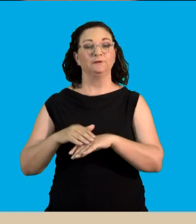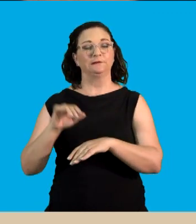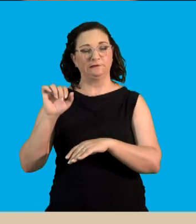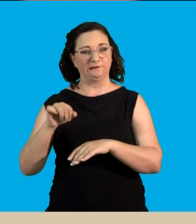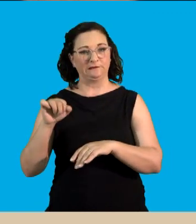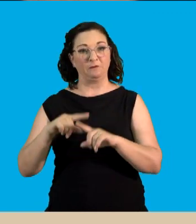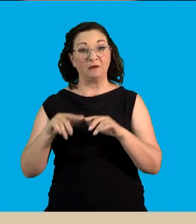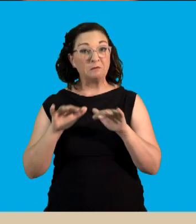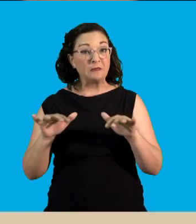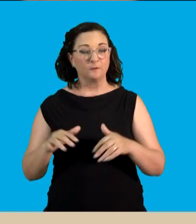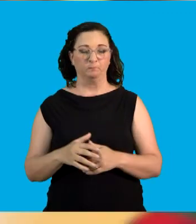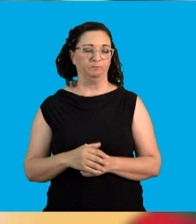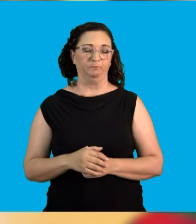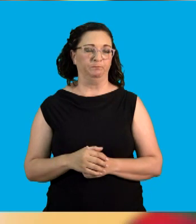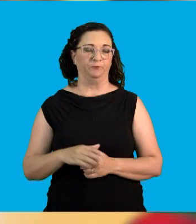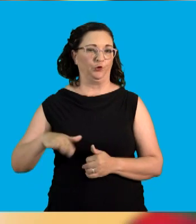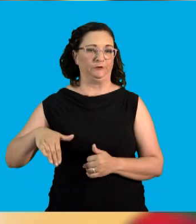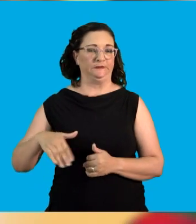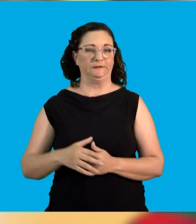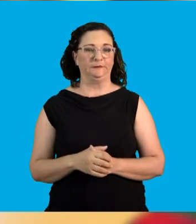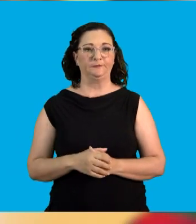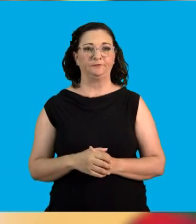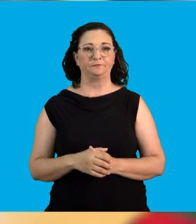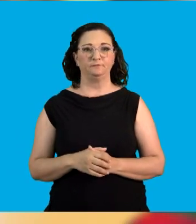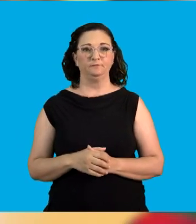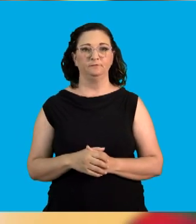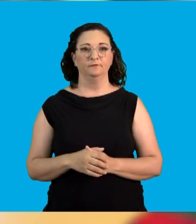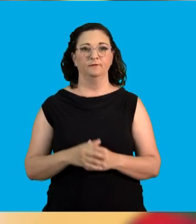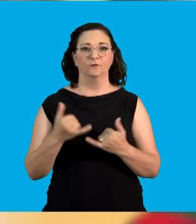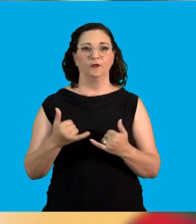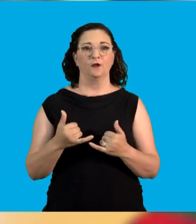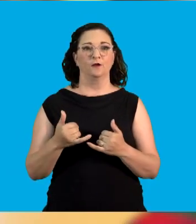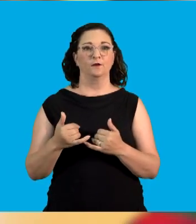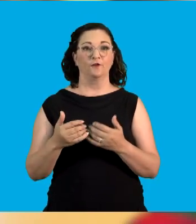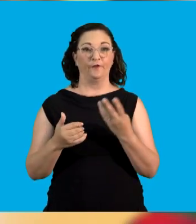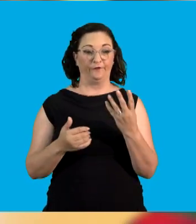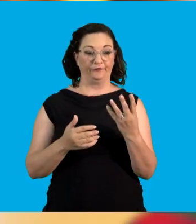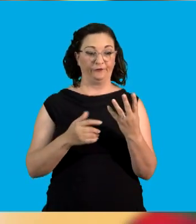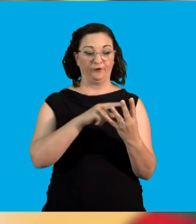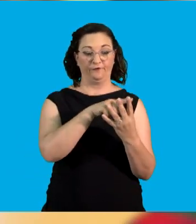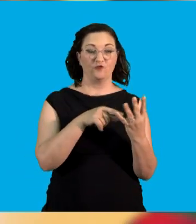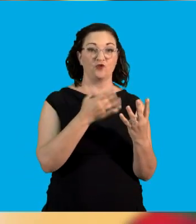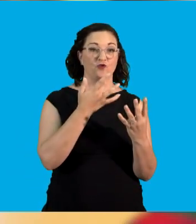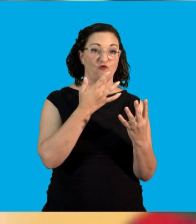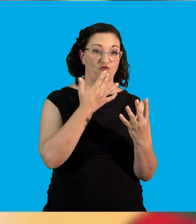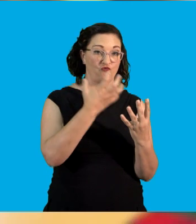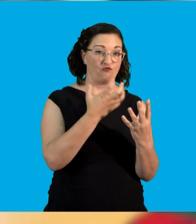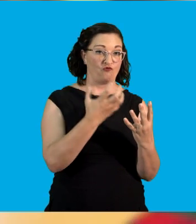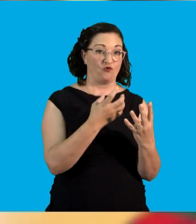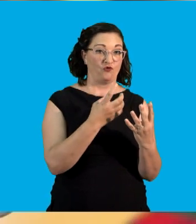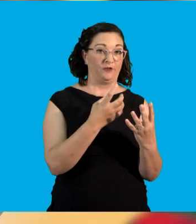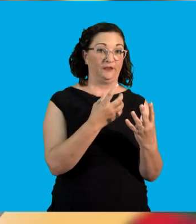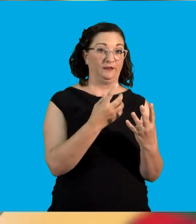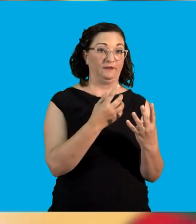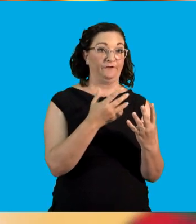Mars. Now that we have looked at the Earth and Mars, let us move on to the gaseous planet. The first four